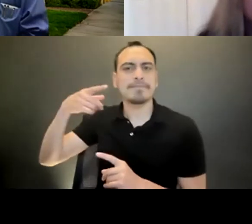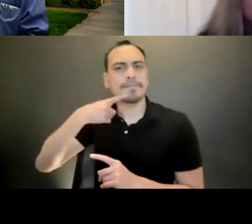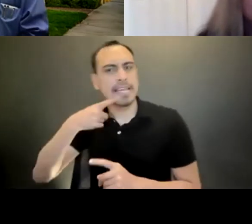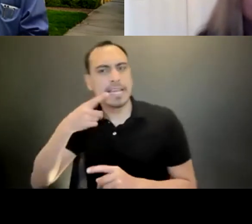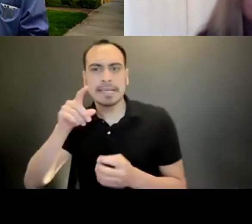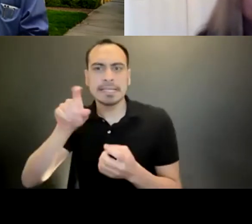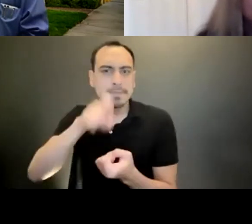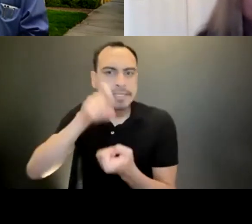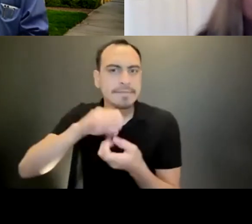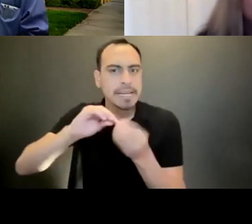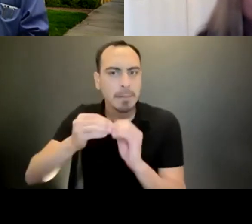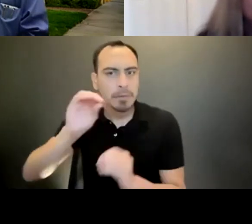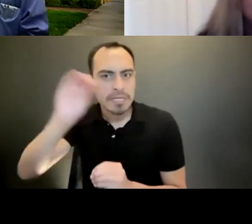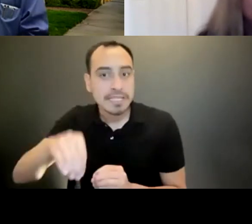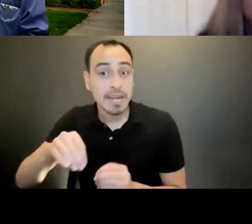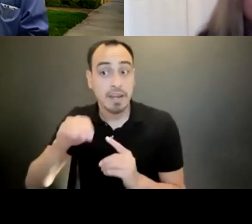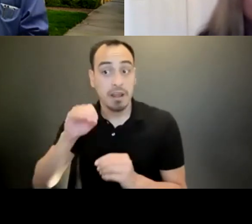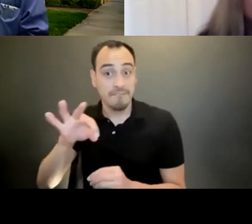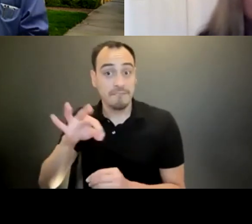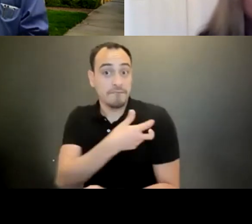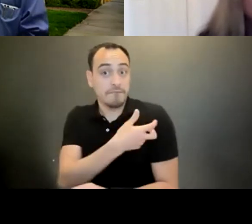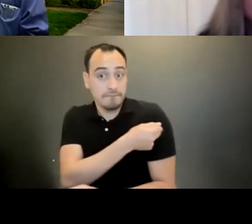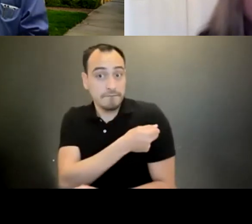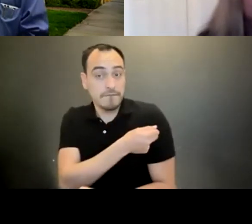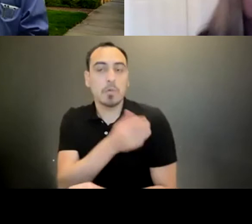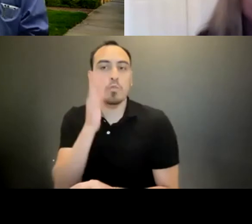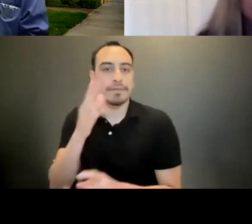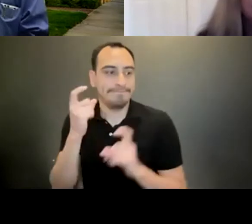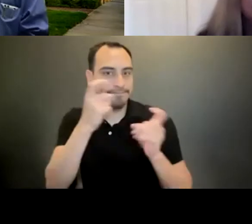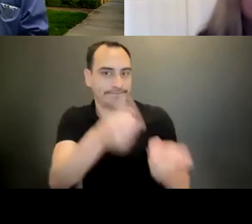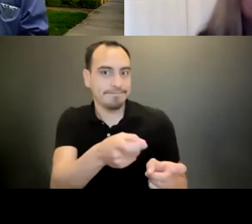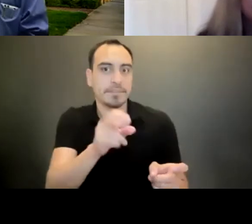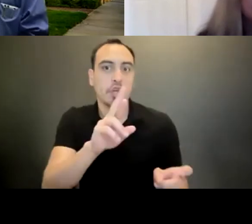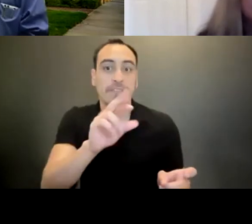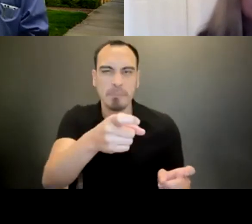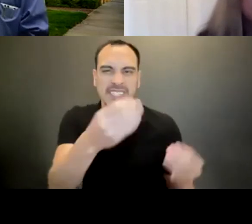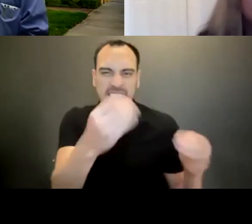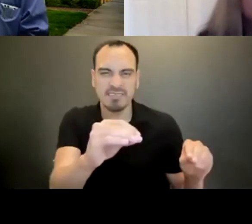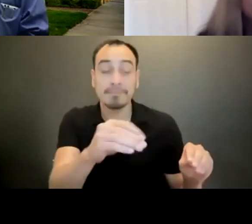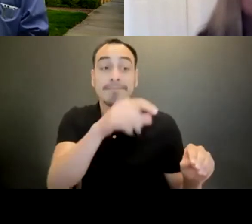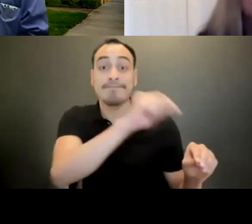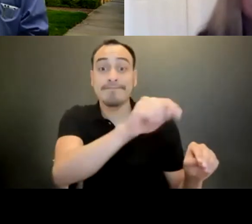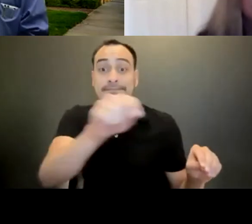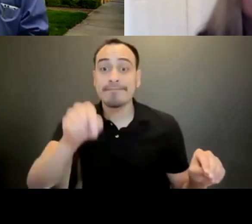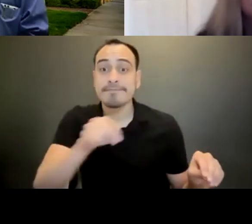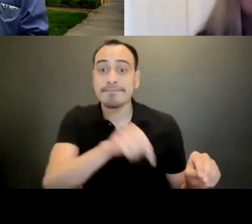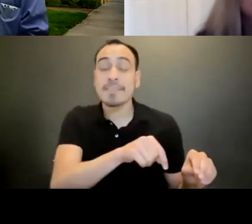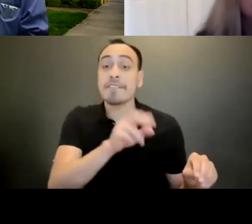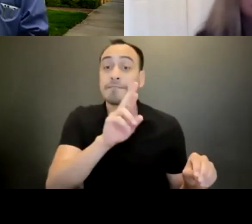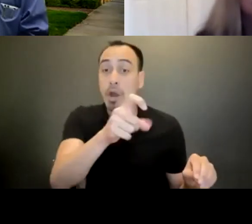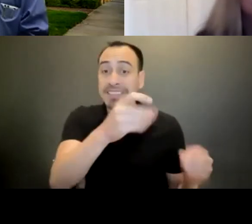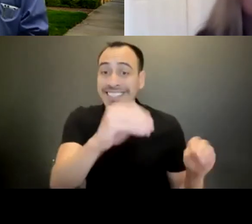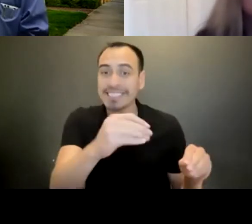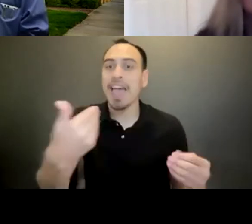doses that are allocated to pharmacies that have a federal contract. And these pharmacies